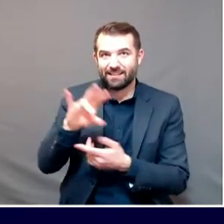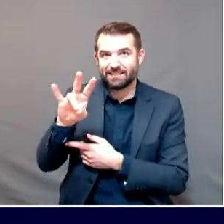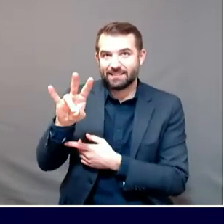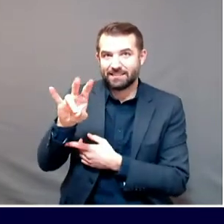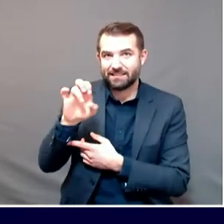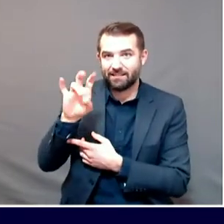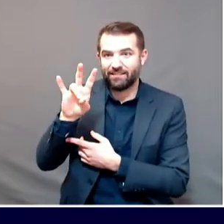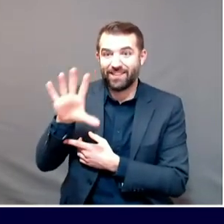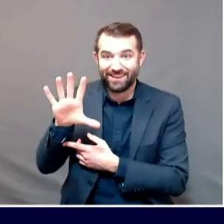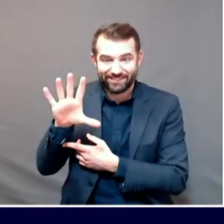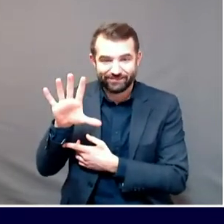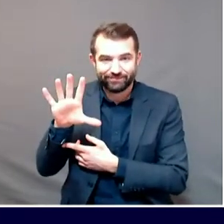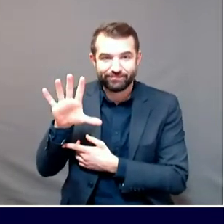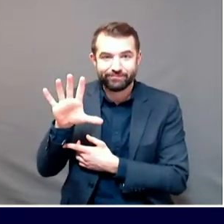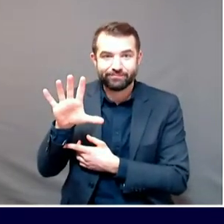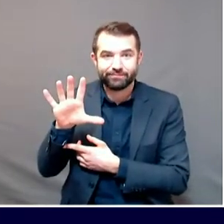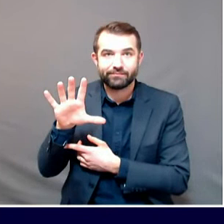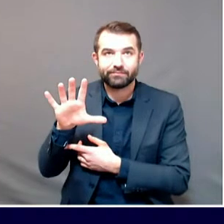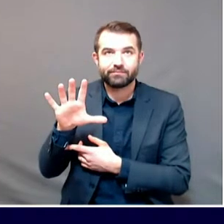8,775, a reduction of